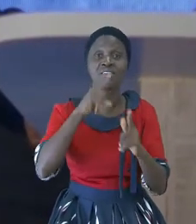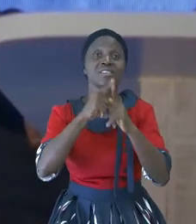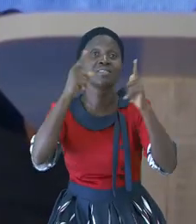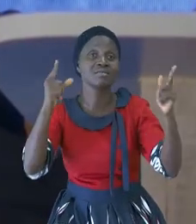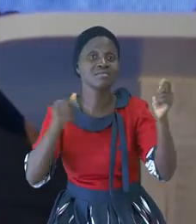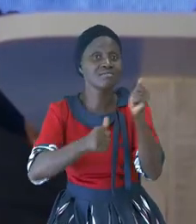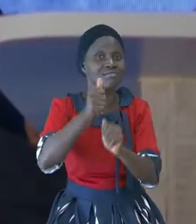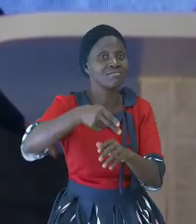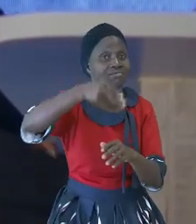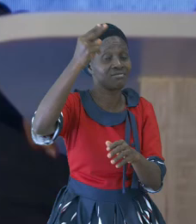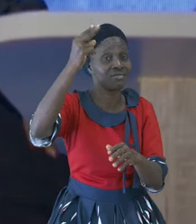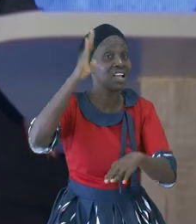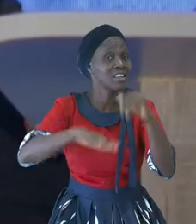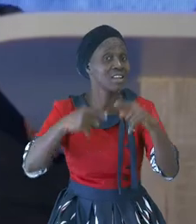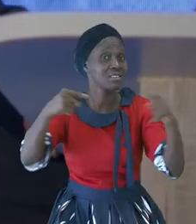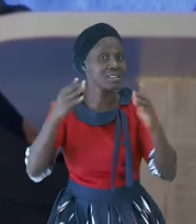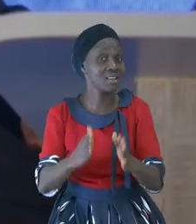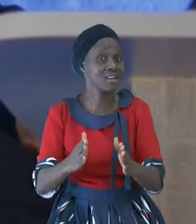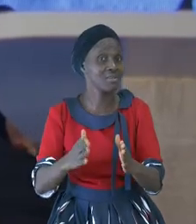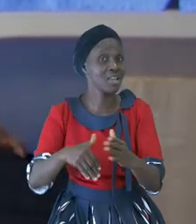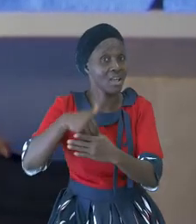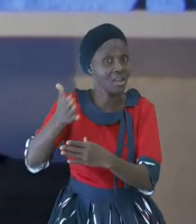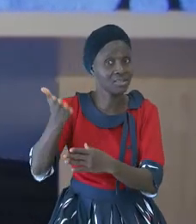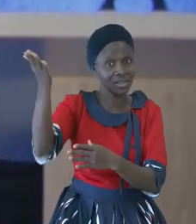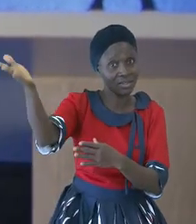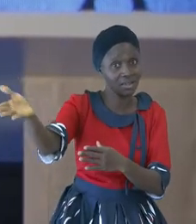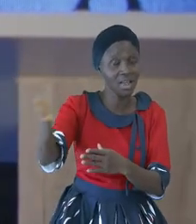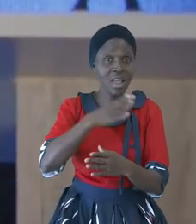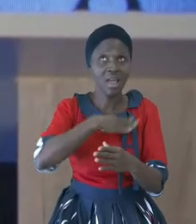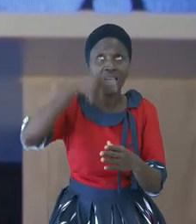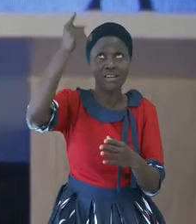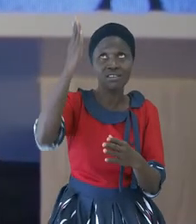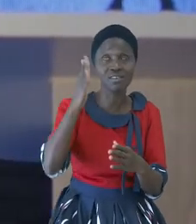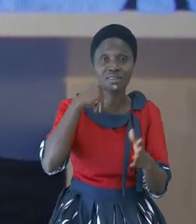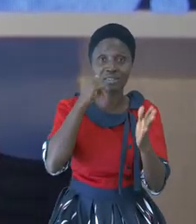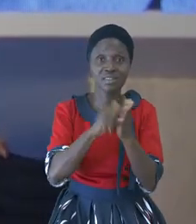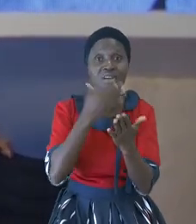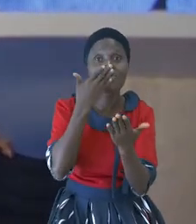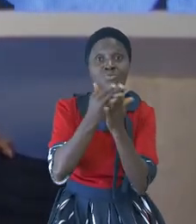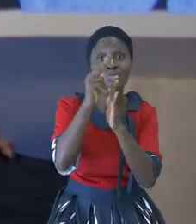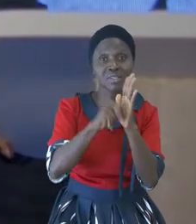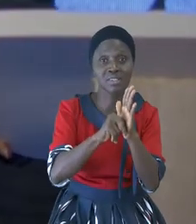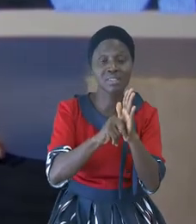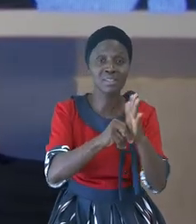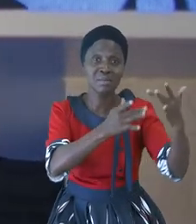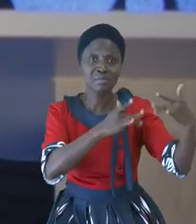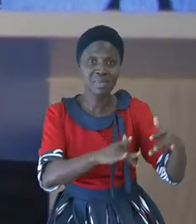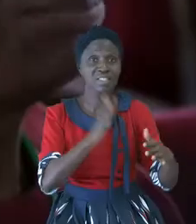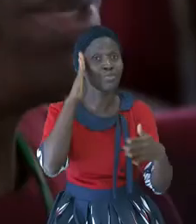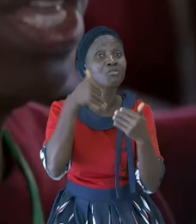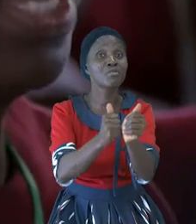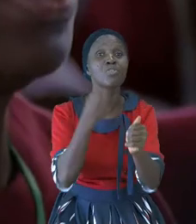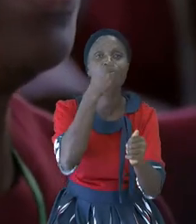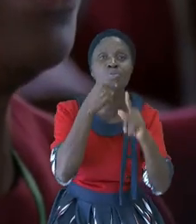enemy outside. And it says, goodness and mercy shall follow who?